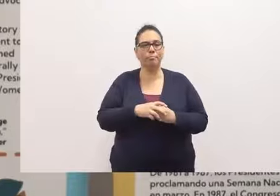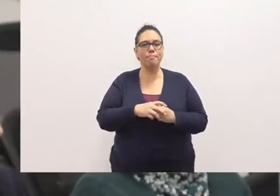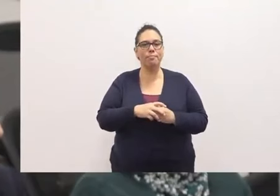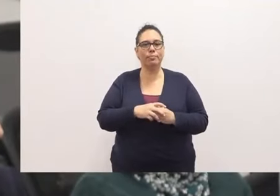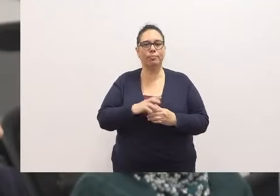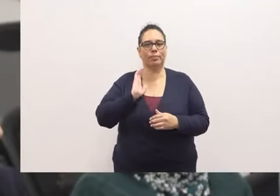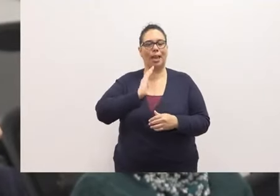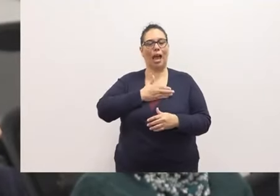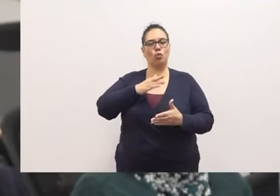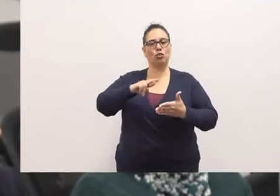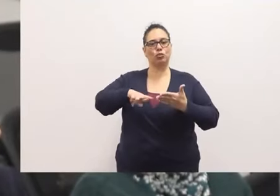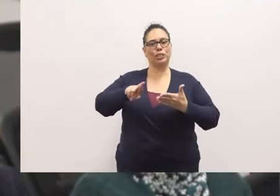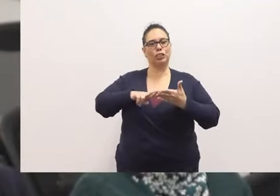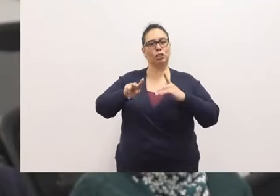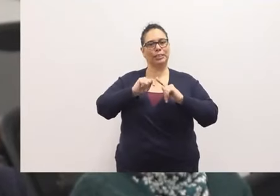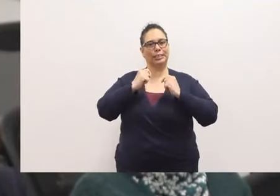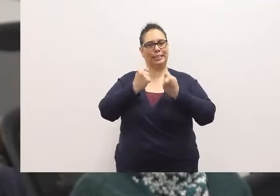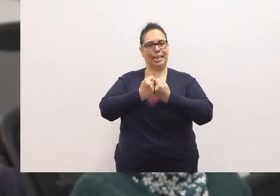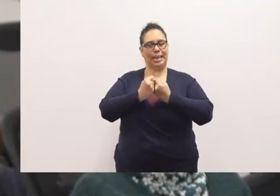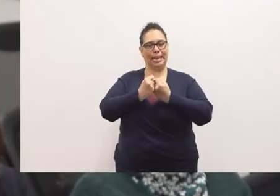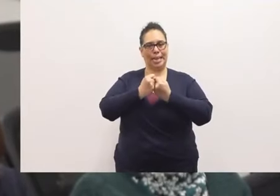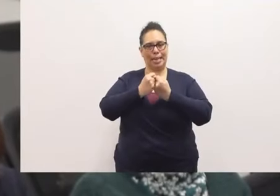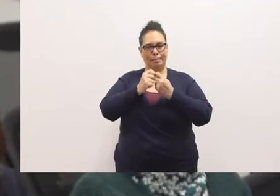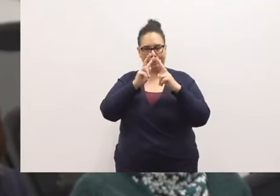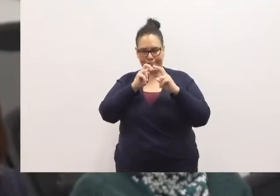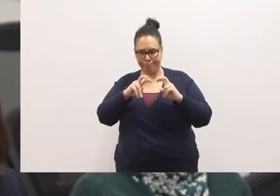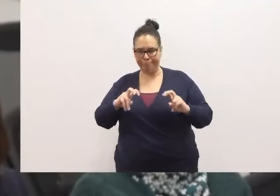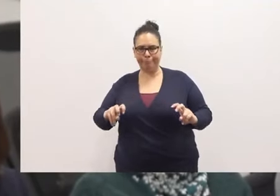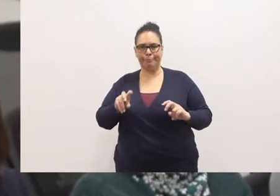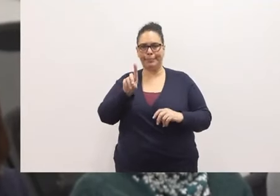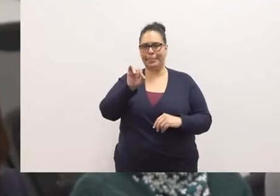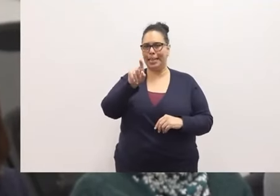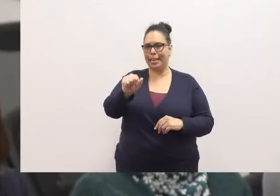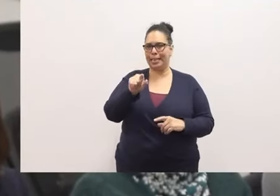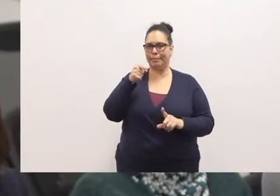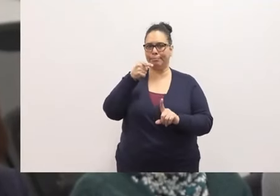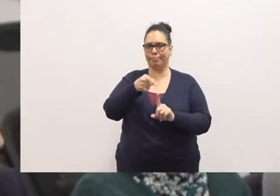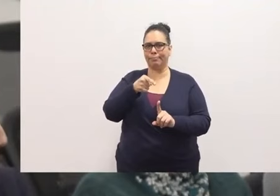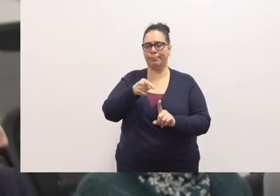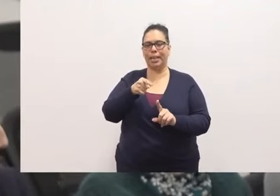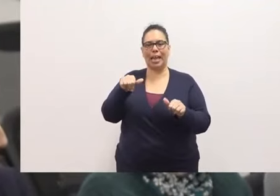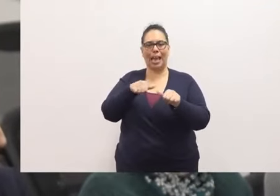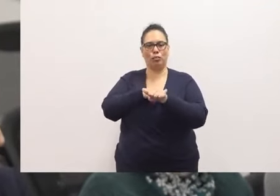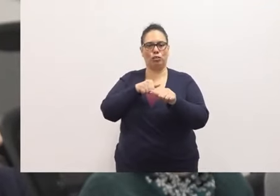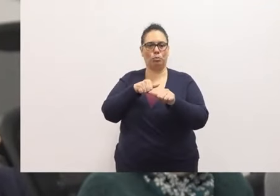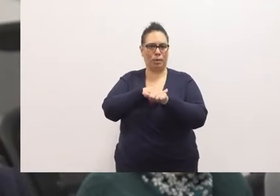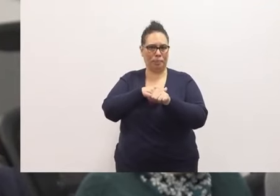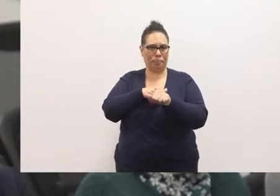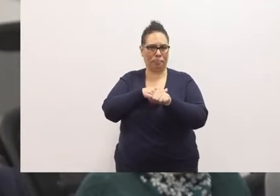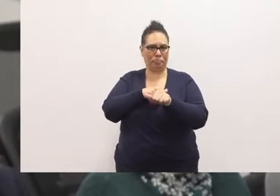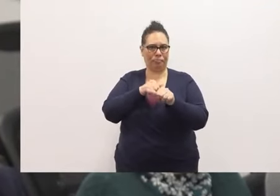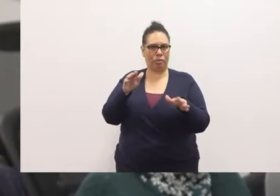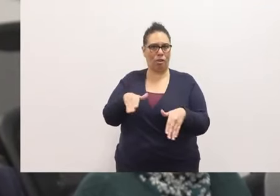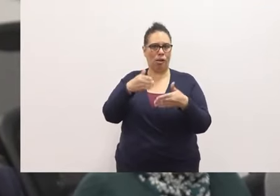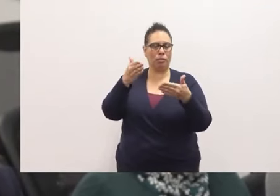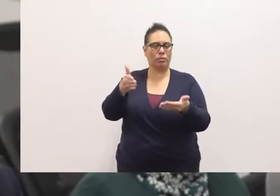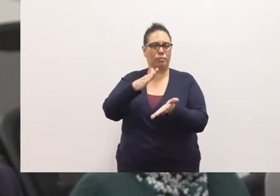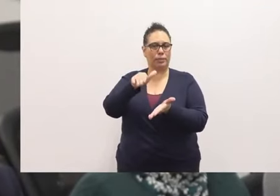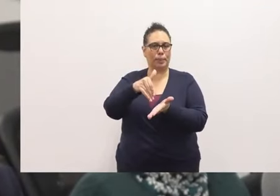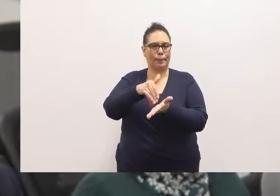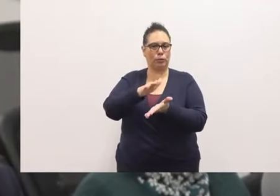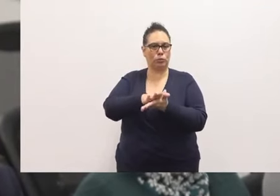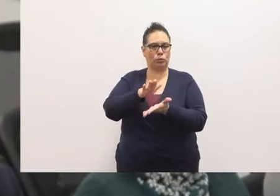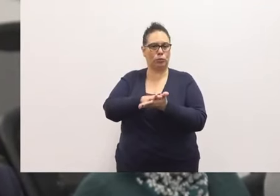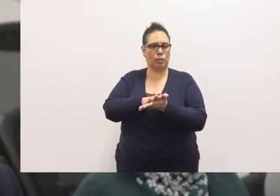So our research team has looked at data specific to algebra being offered in middle